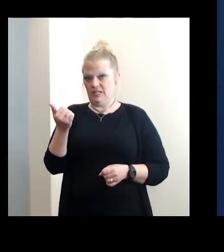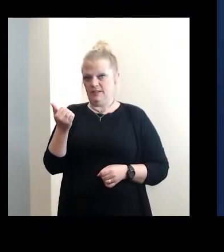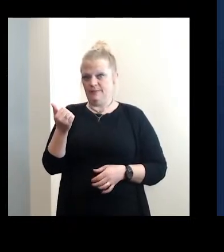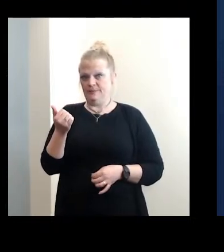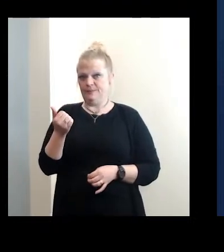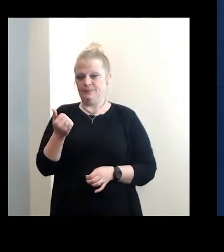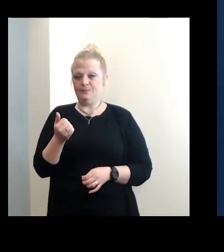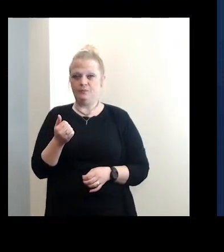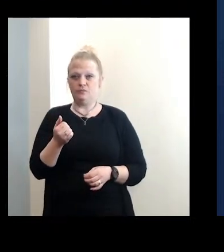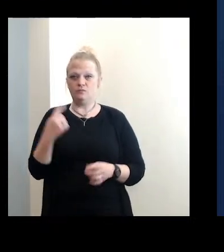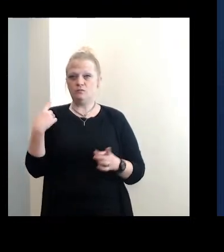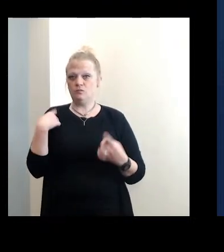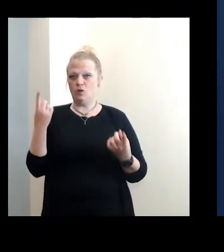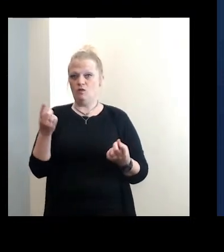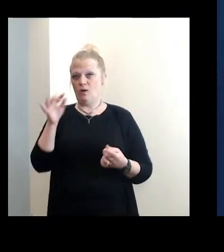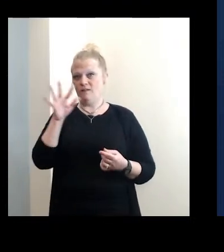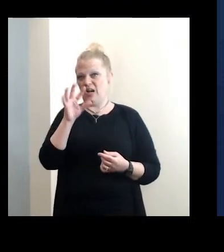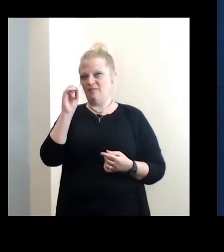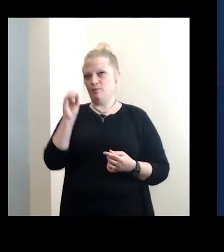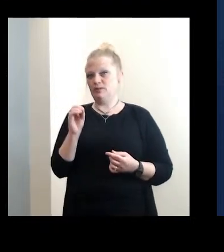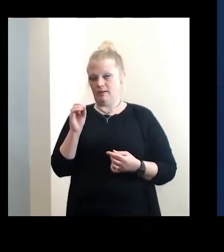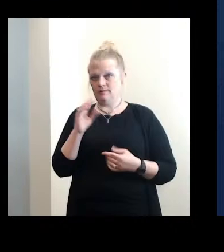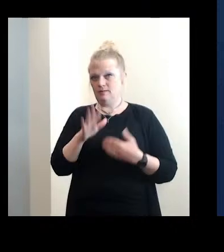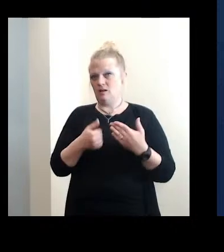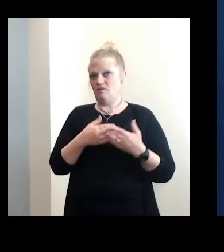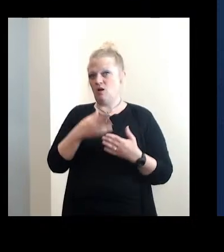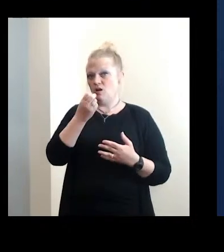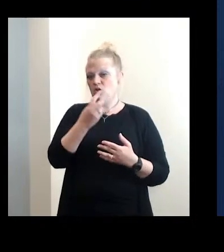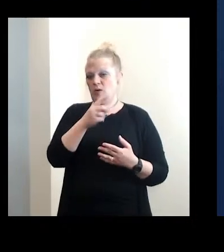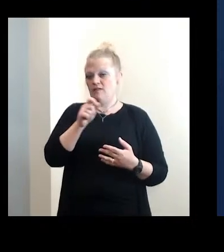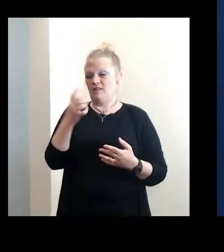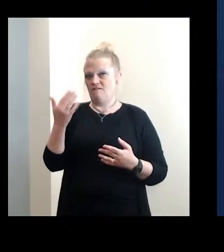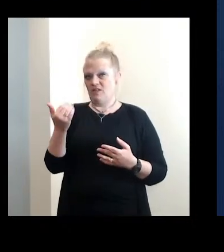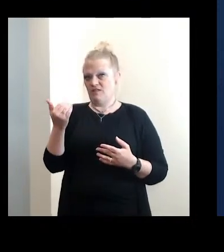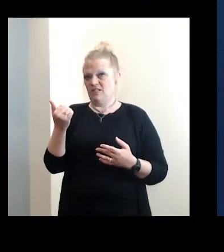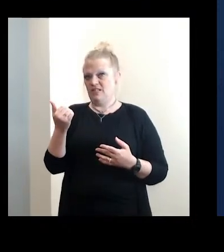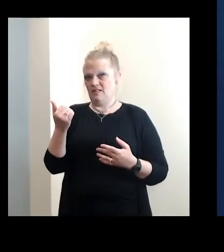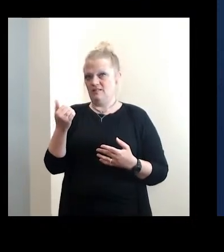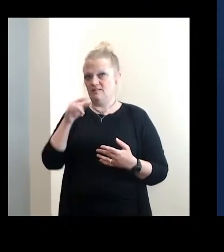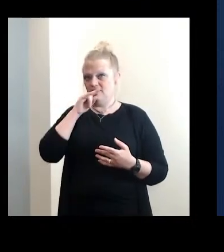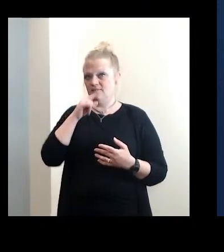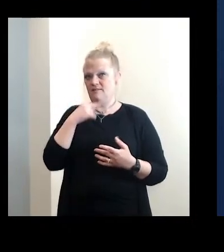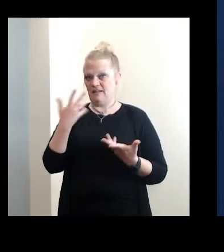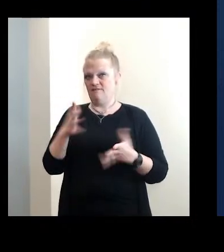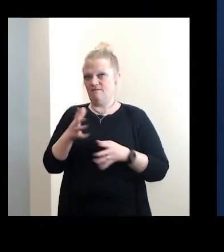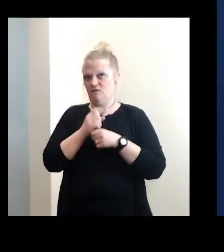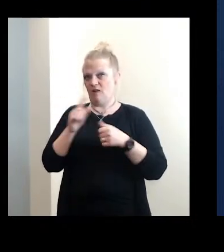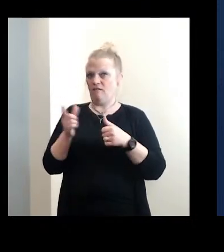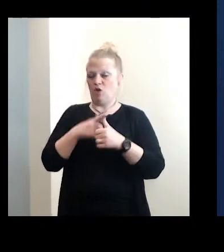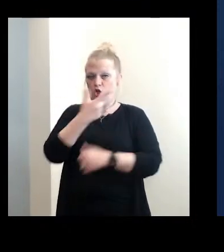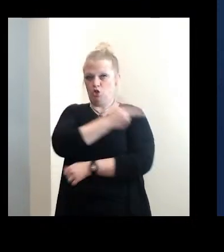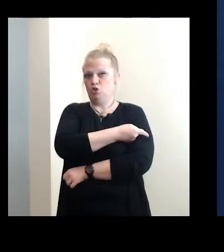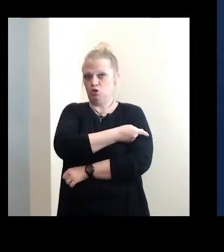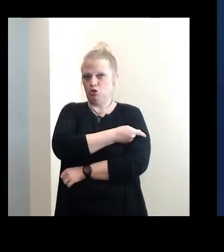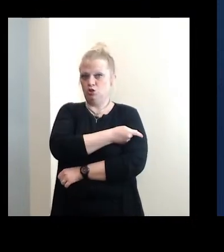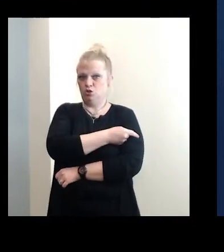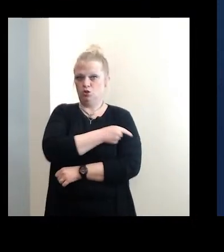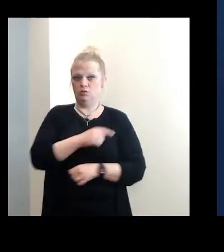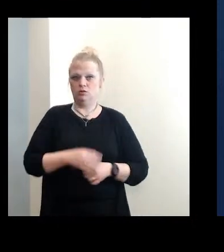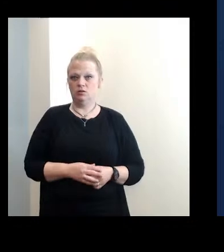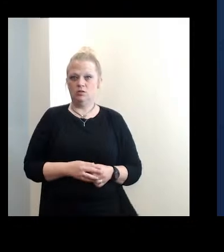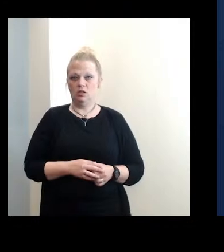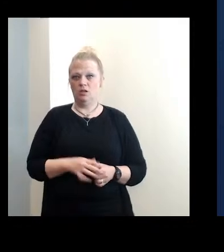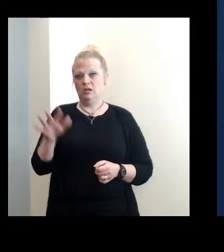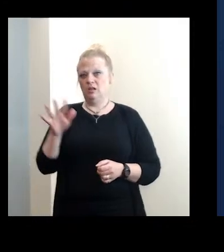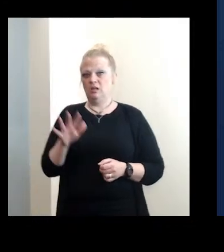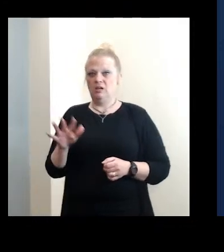years. And so far, 5% of all our 12 to 15-year-olds have received their first dose of COVID-19 vaccine.